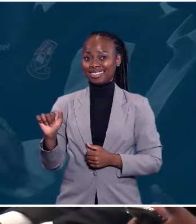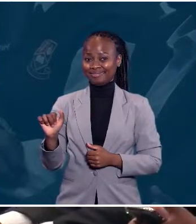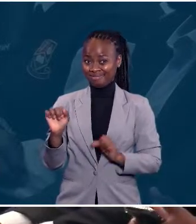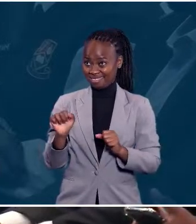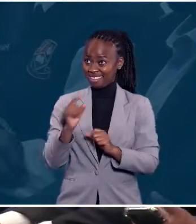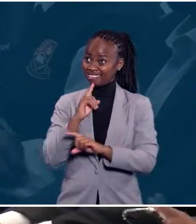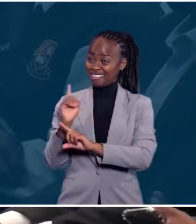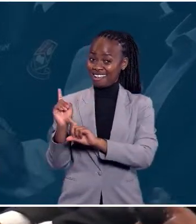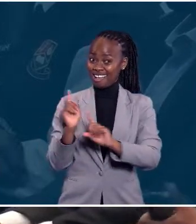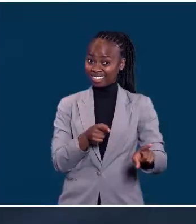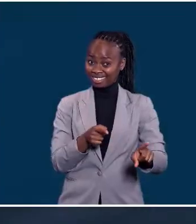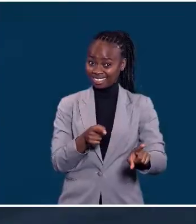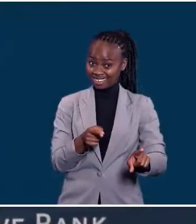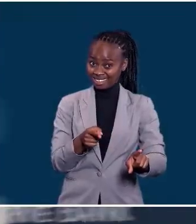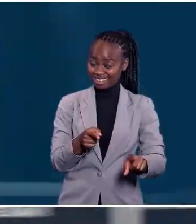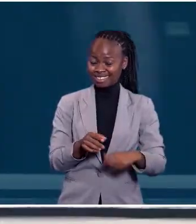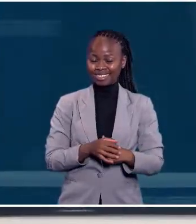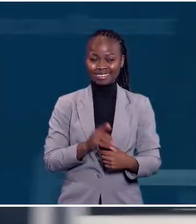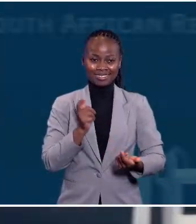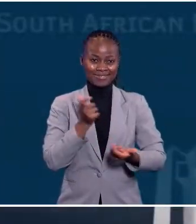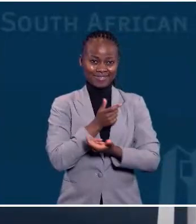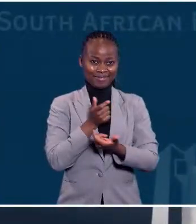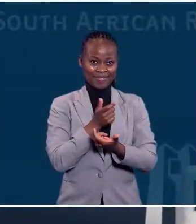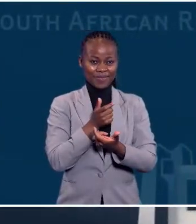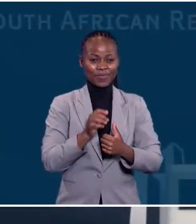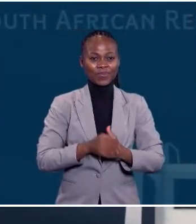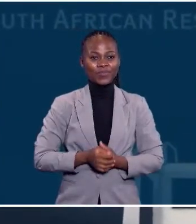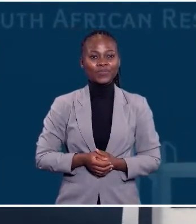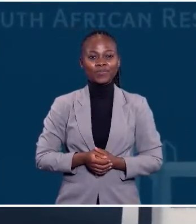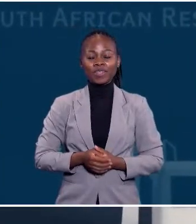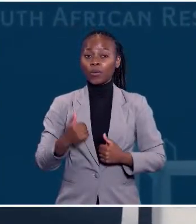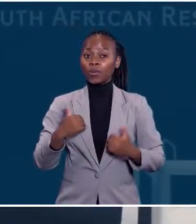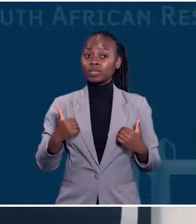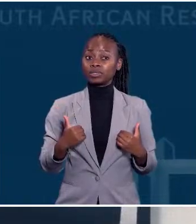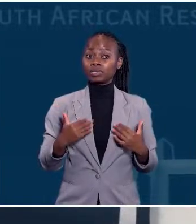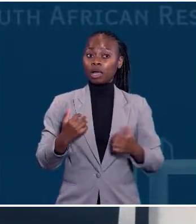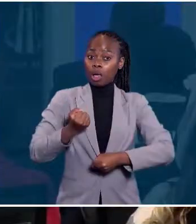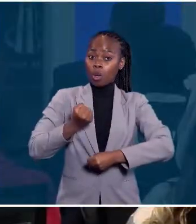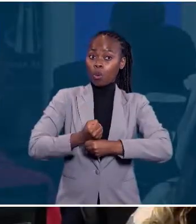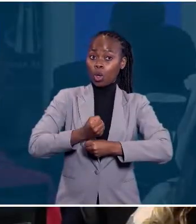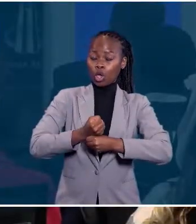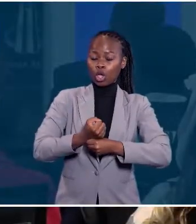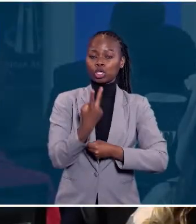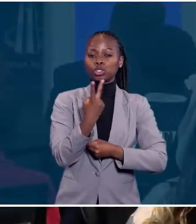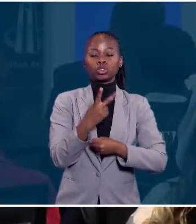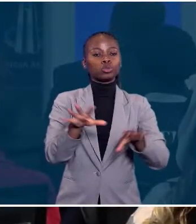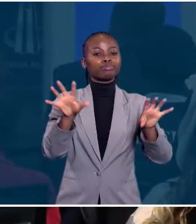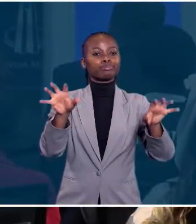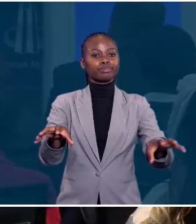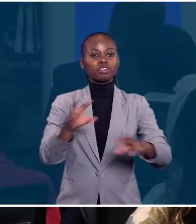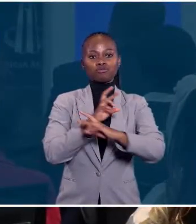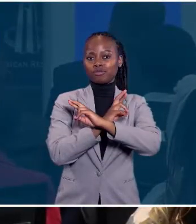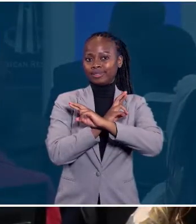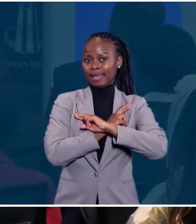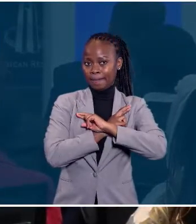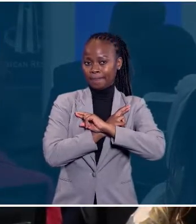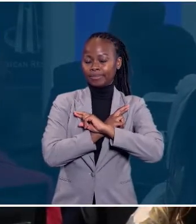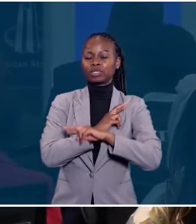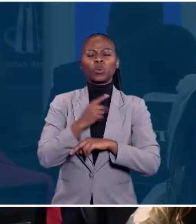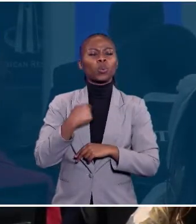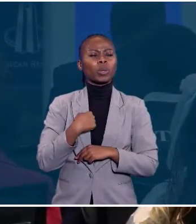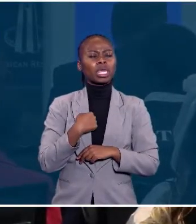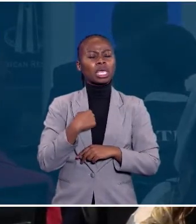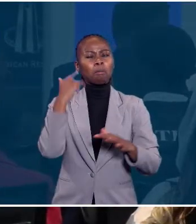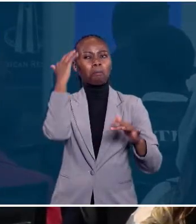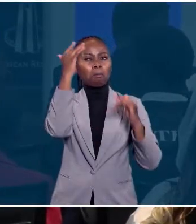I will do my best, Gav. So when we started with the work on the two-pot system, there were 3 things we needed to think